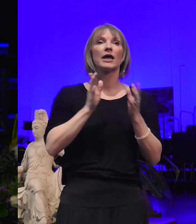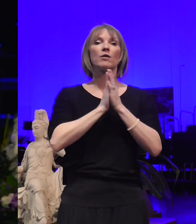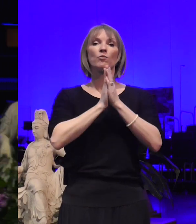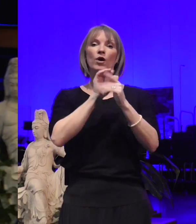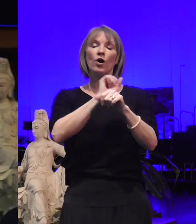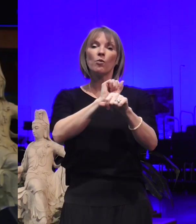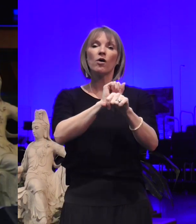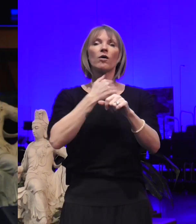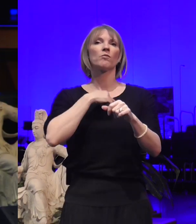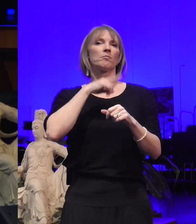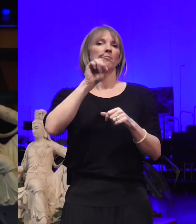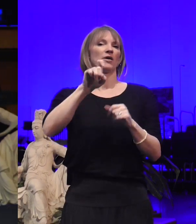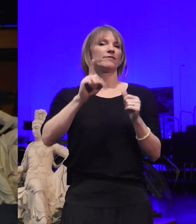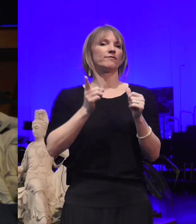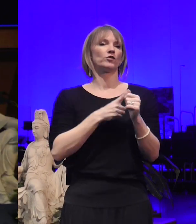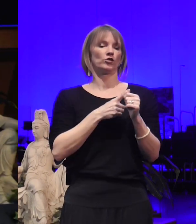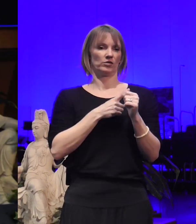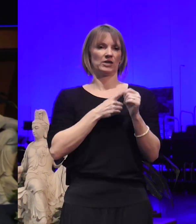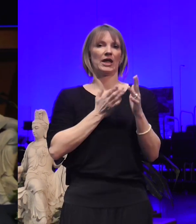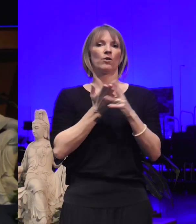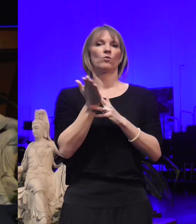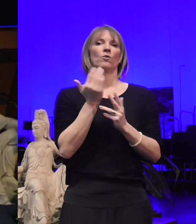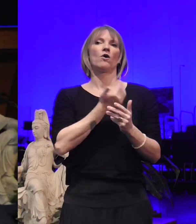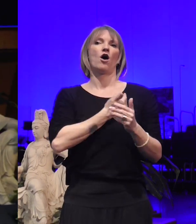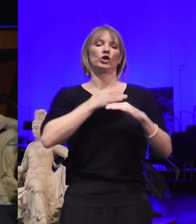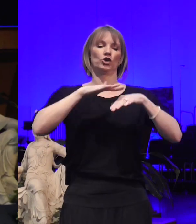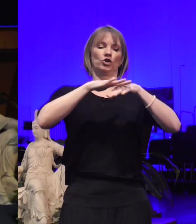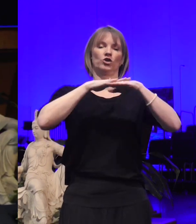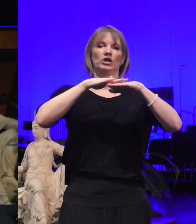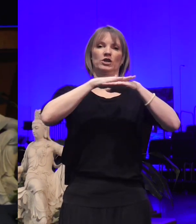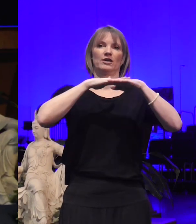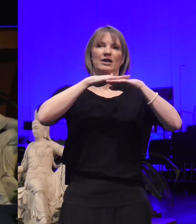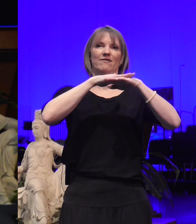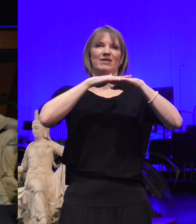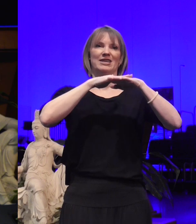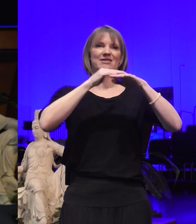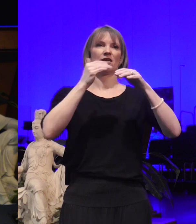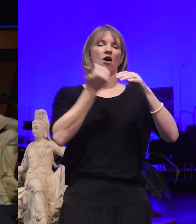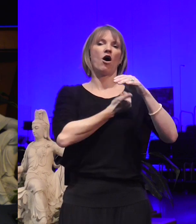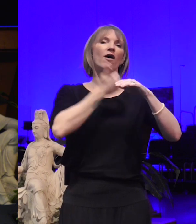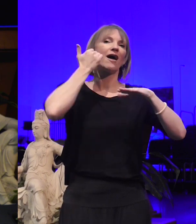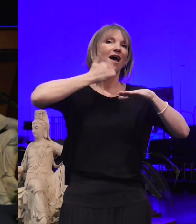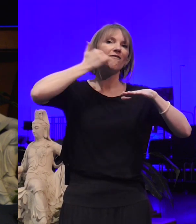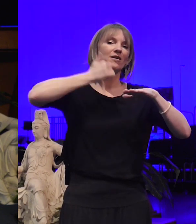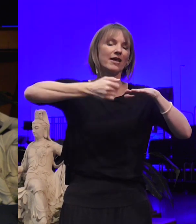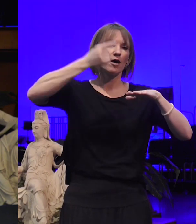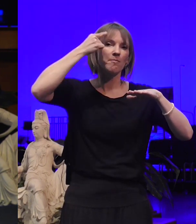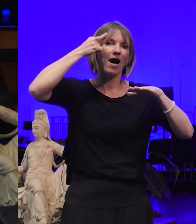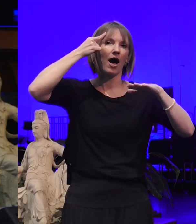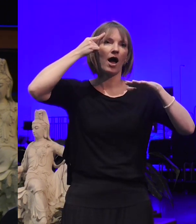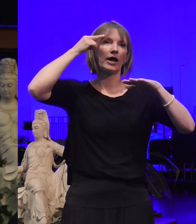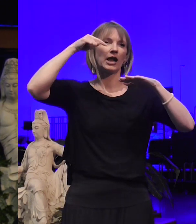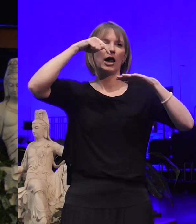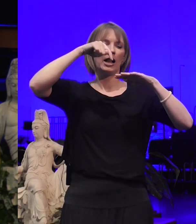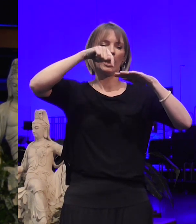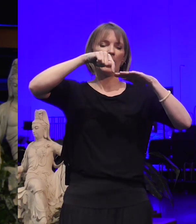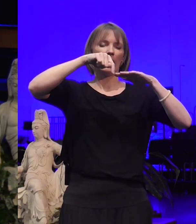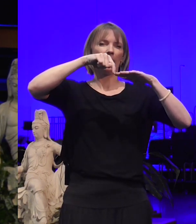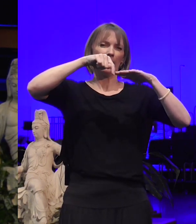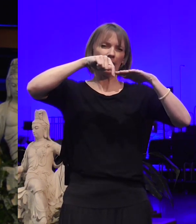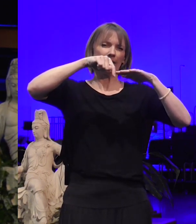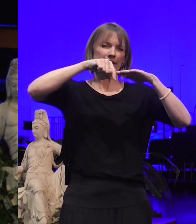work, we first have to move through the surface, all of the stuff of our everyday mind. But if we're willing